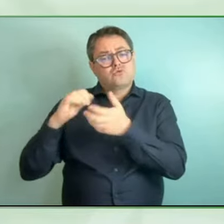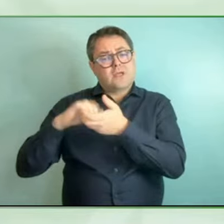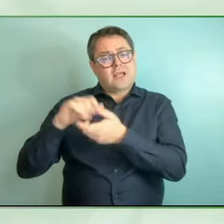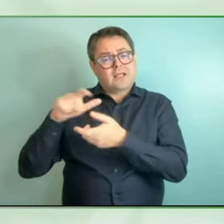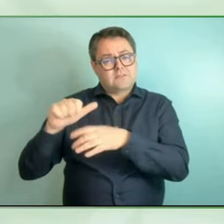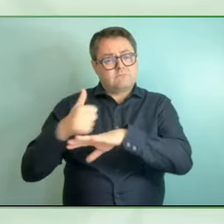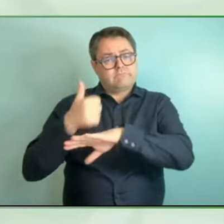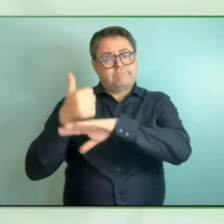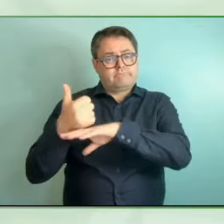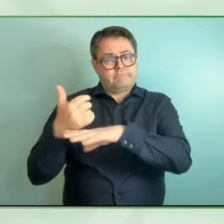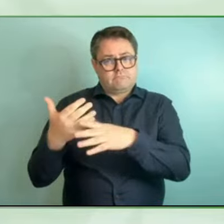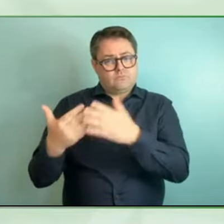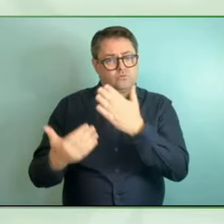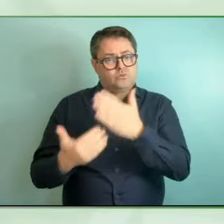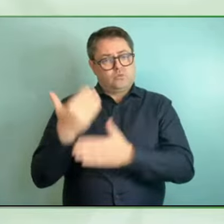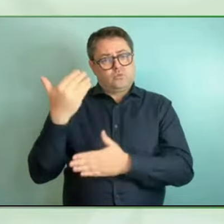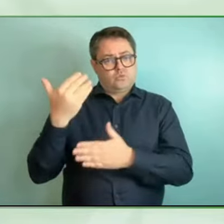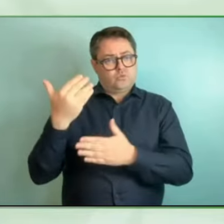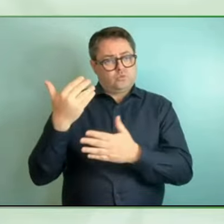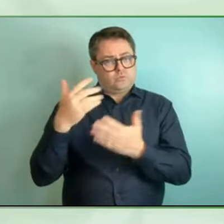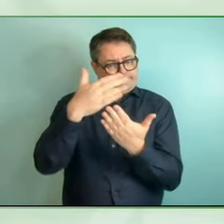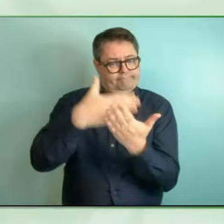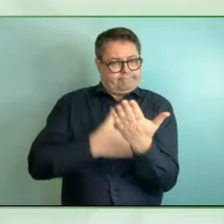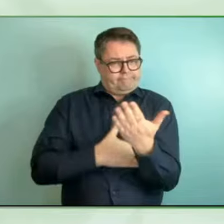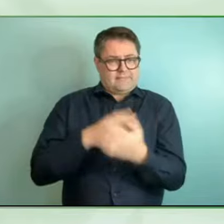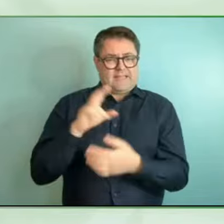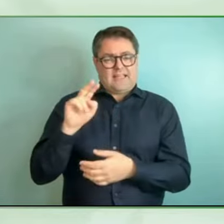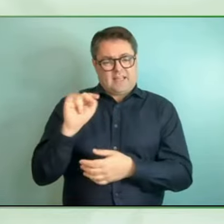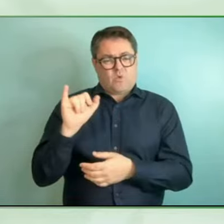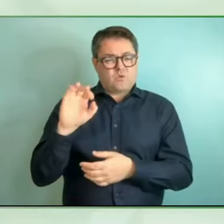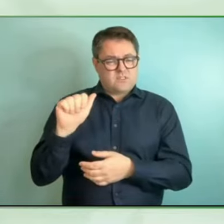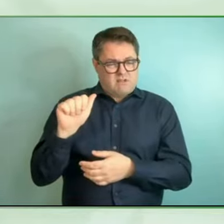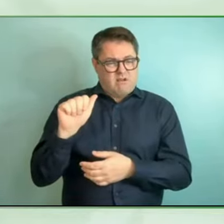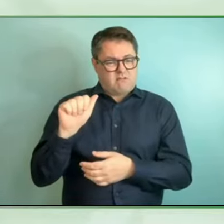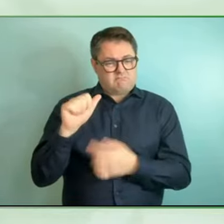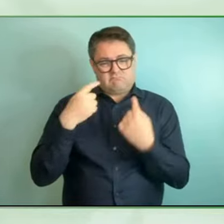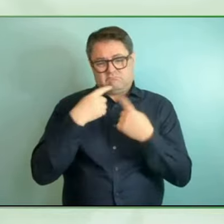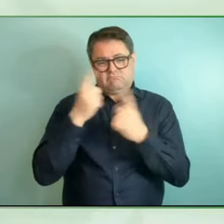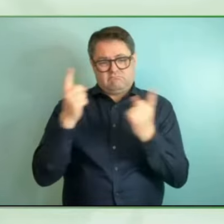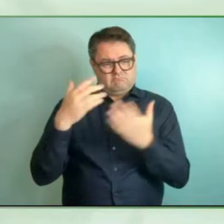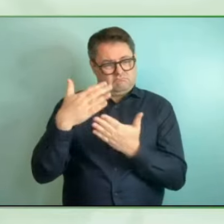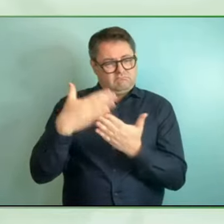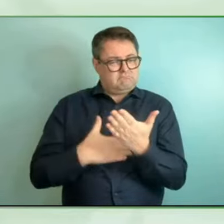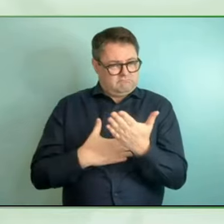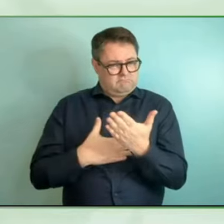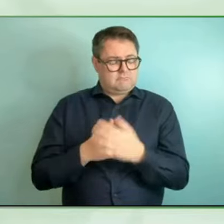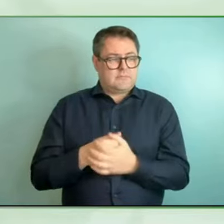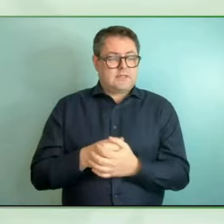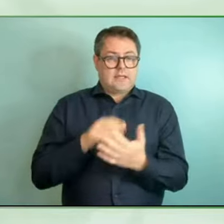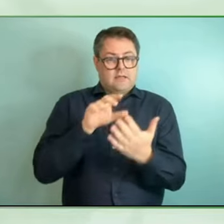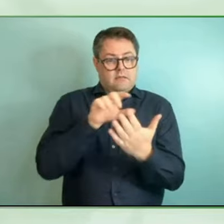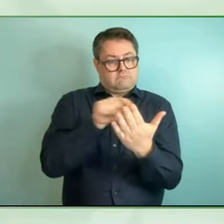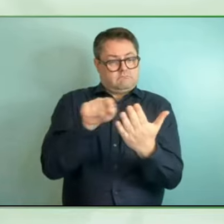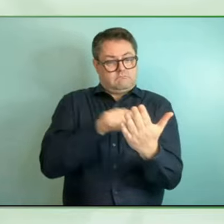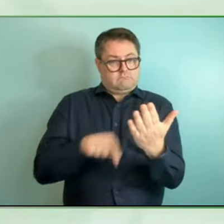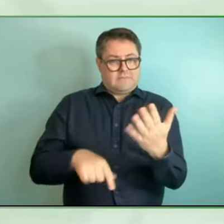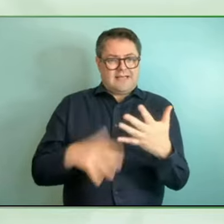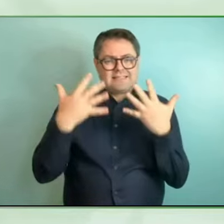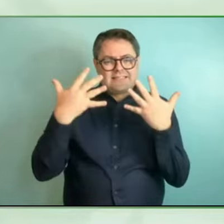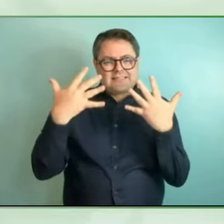this declaration that we call the Nicosia Declaration, which is putting in words 10